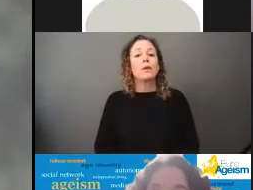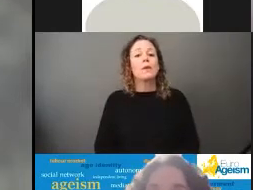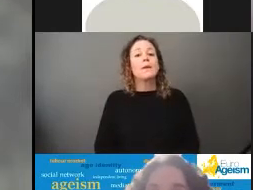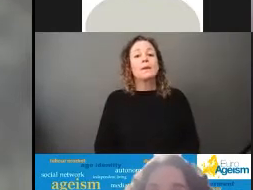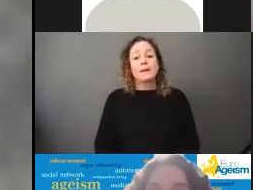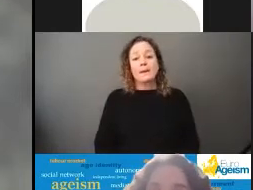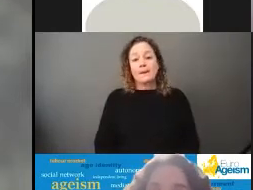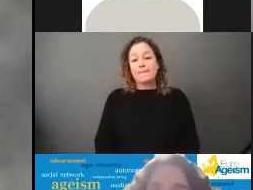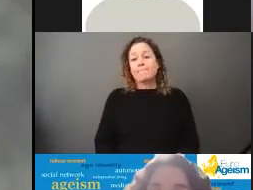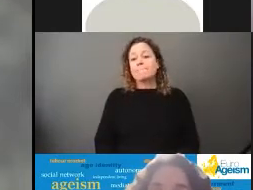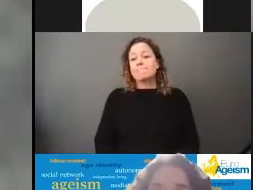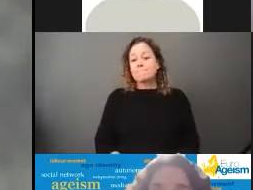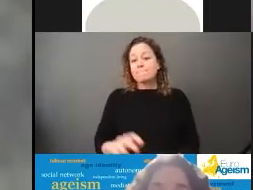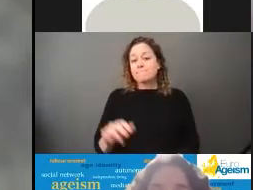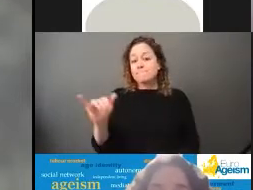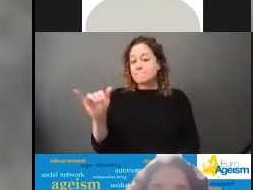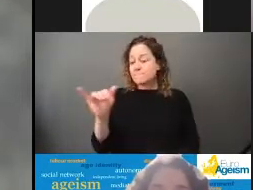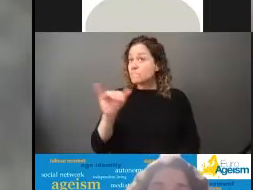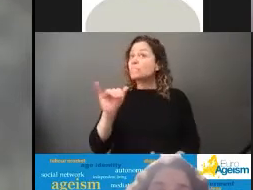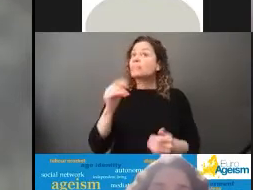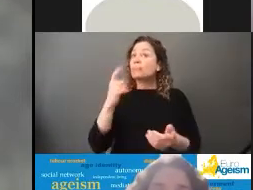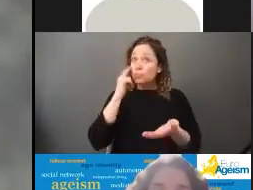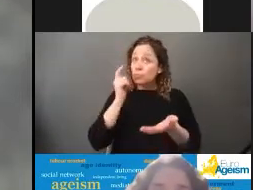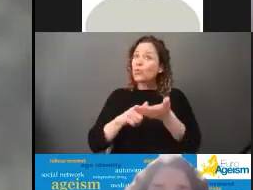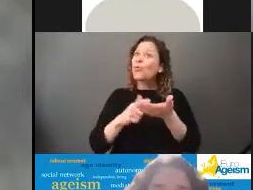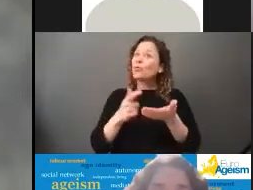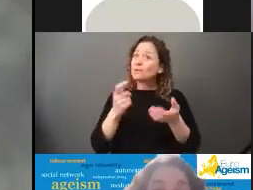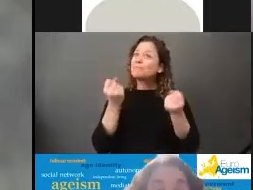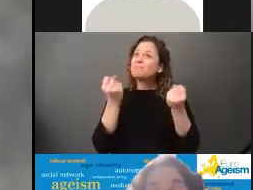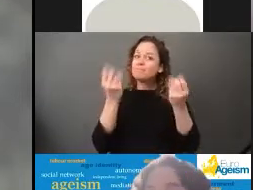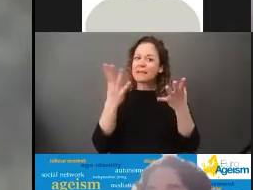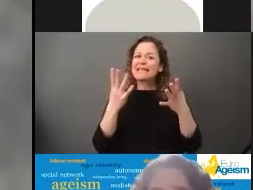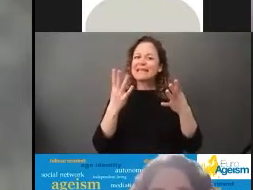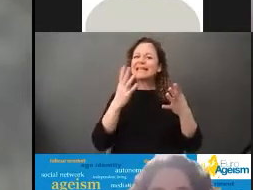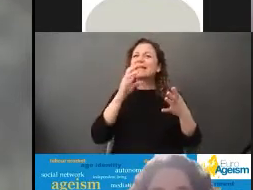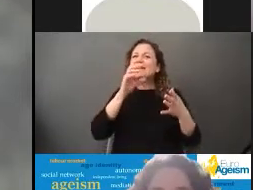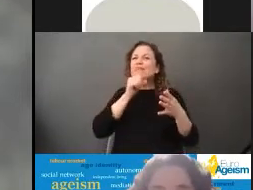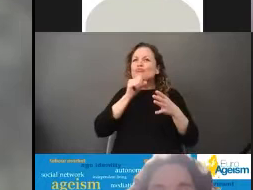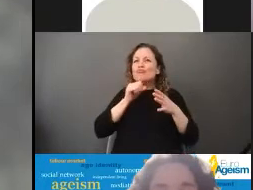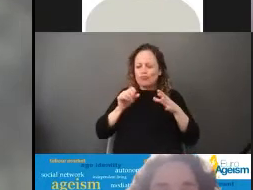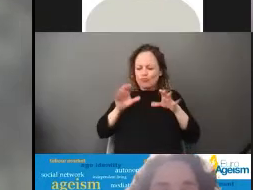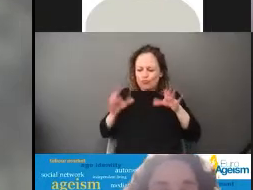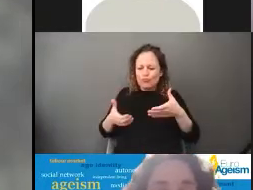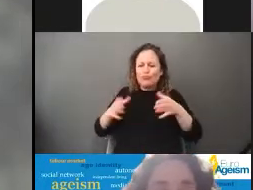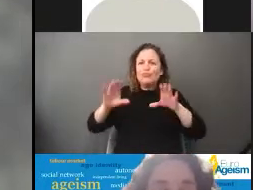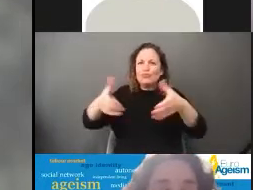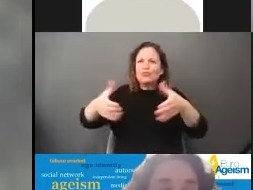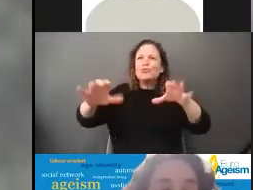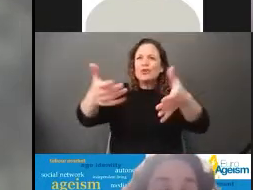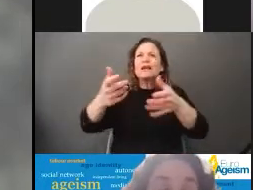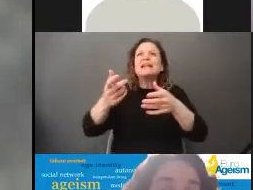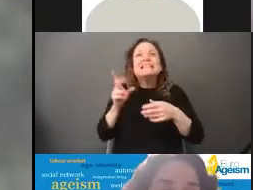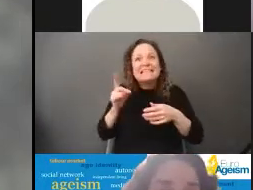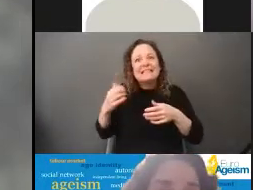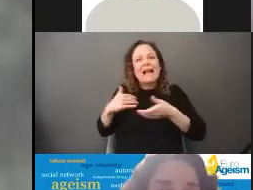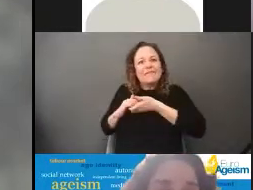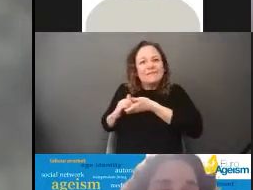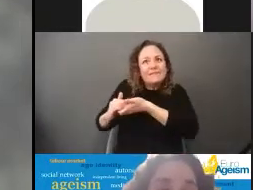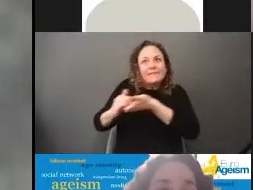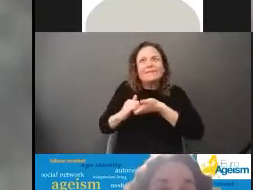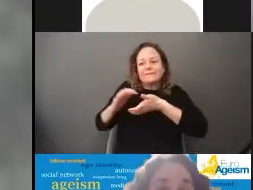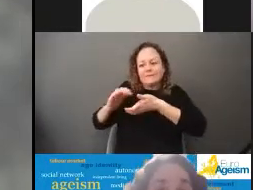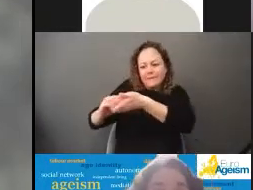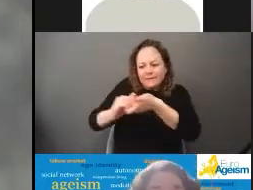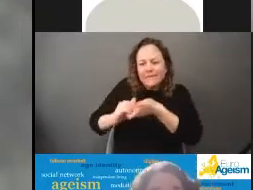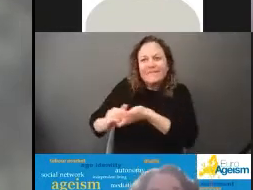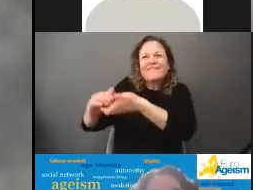of intergenerational solidarity that took place during the pandemic. I have not discussed those because of I haven't really no